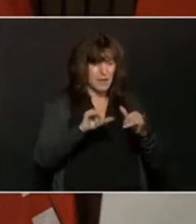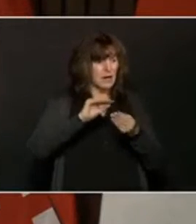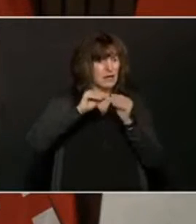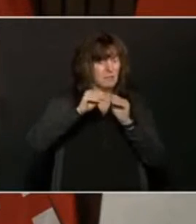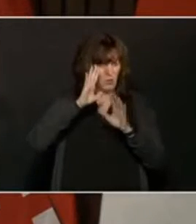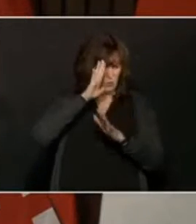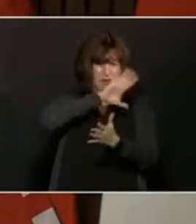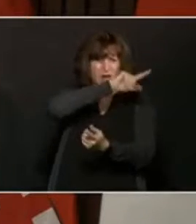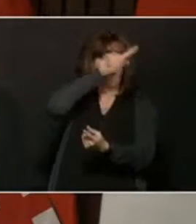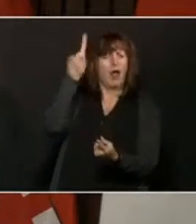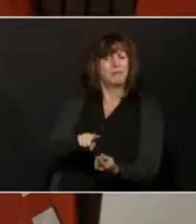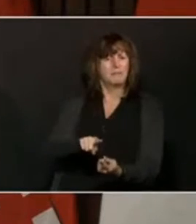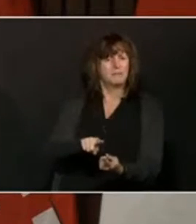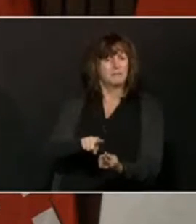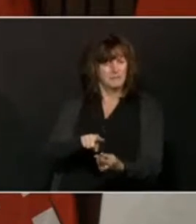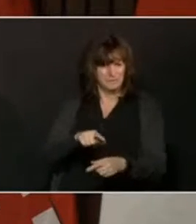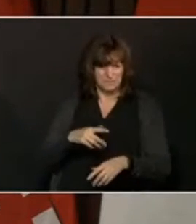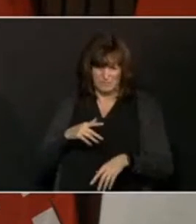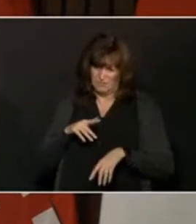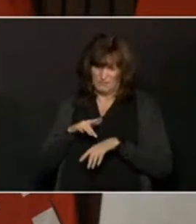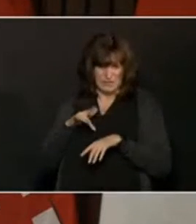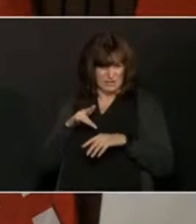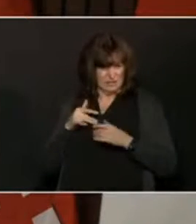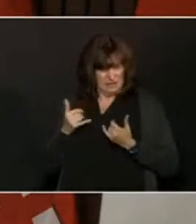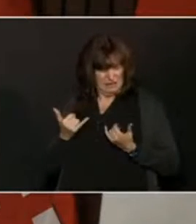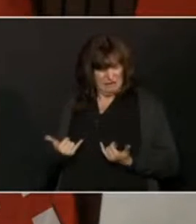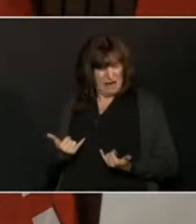better on this. I don't think there's any